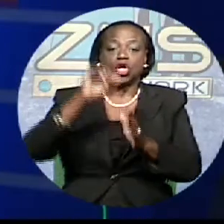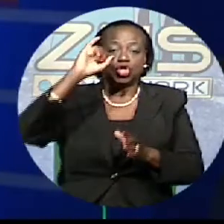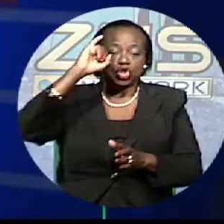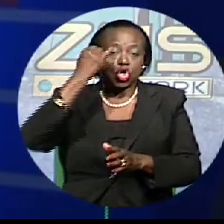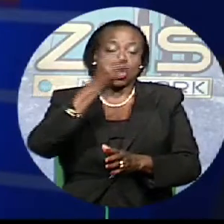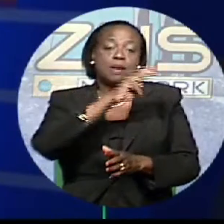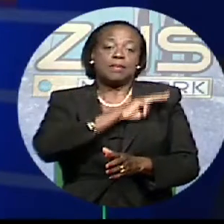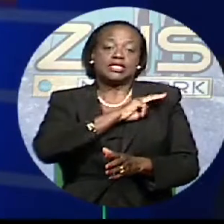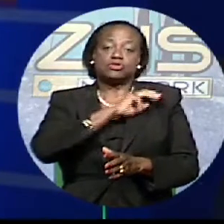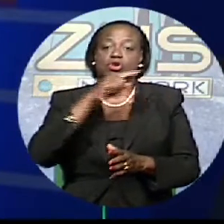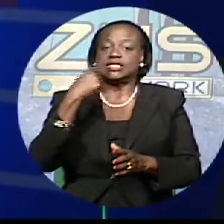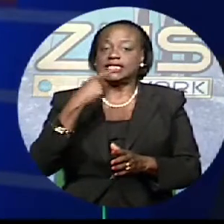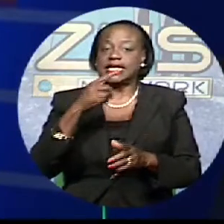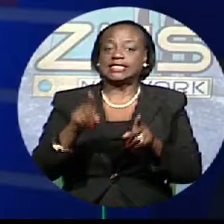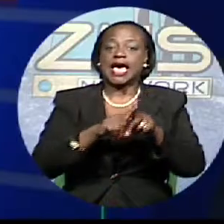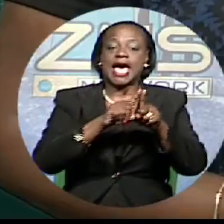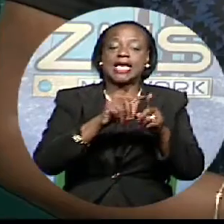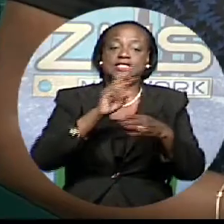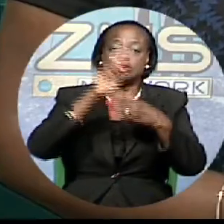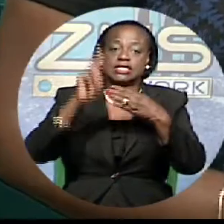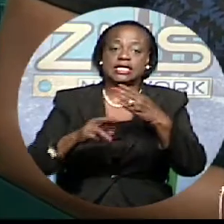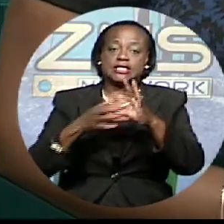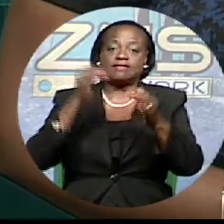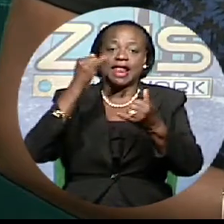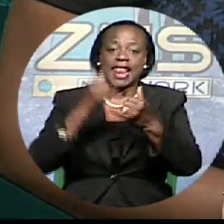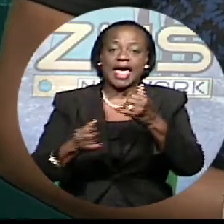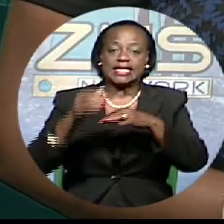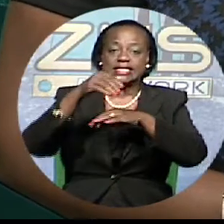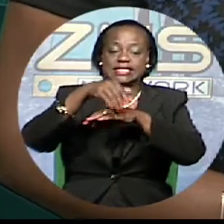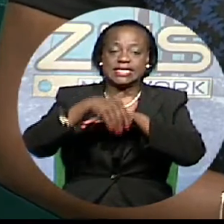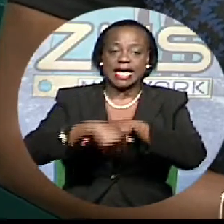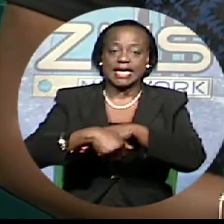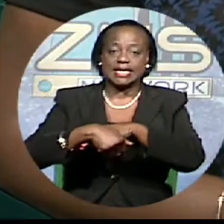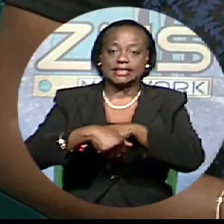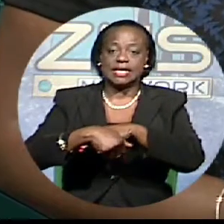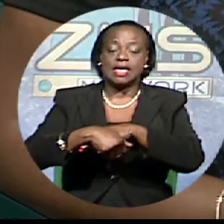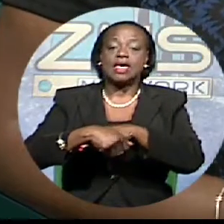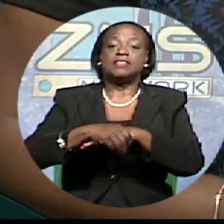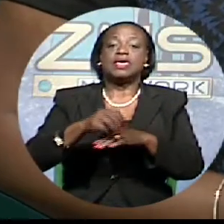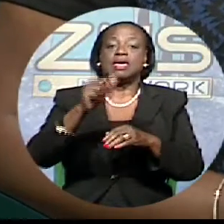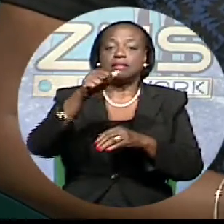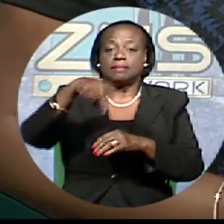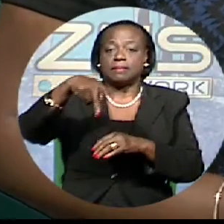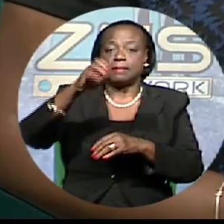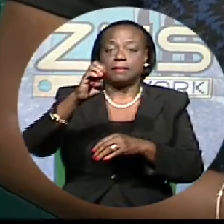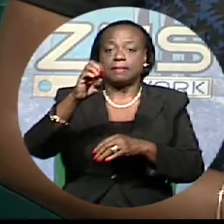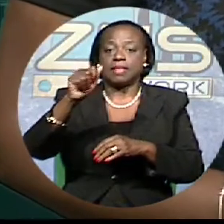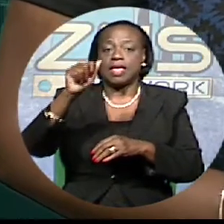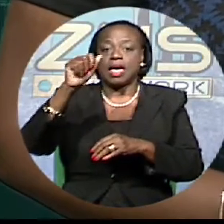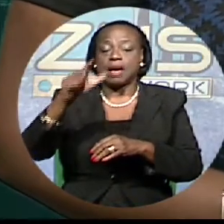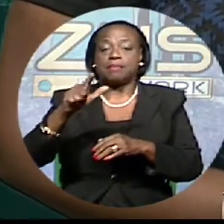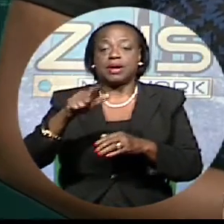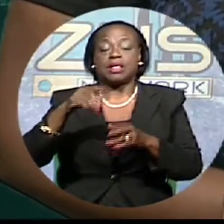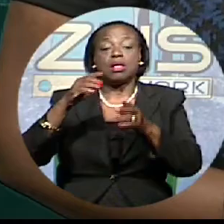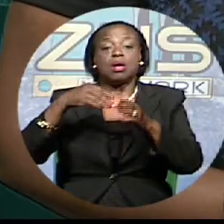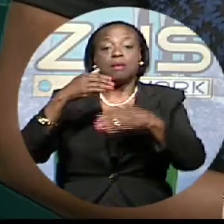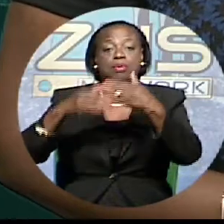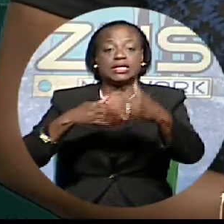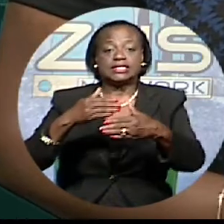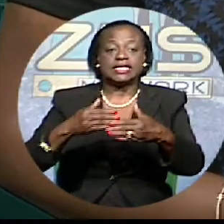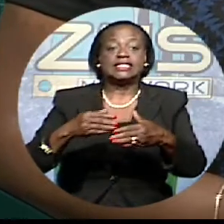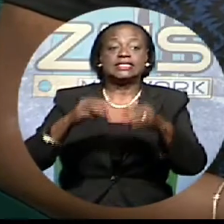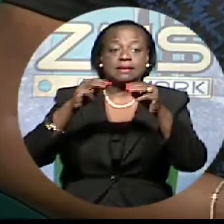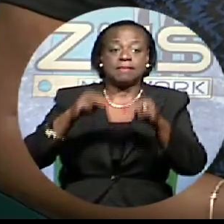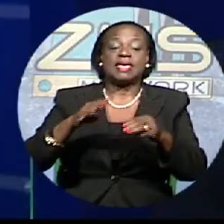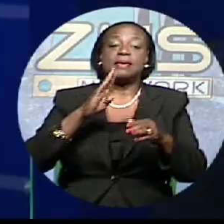Musgrove says as a result of last night's election, the appeals process may be delayed because of the disappointing turnout by